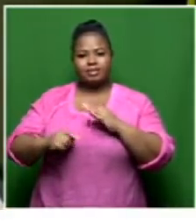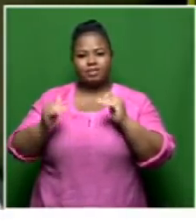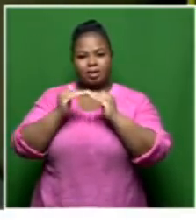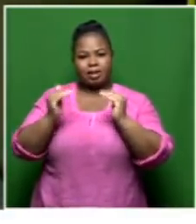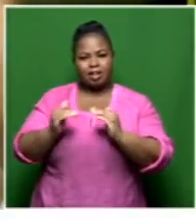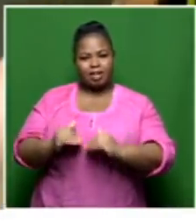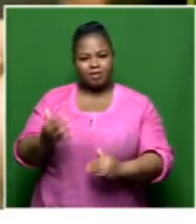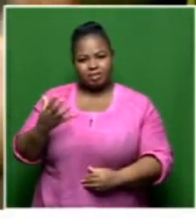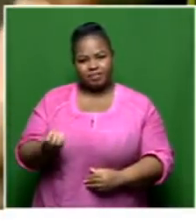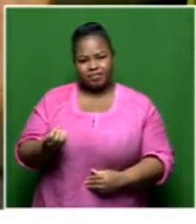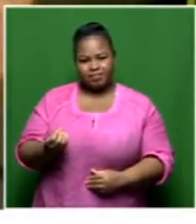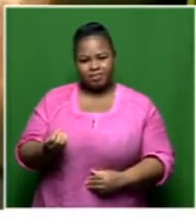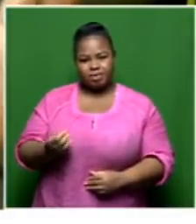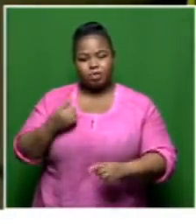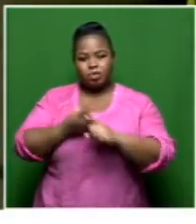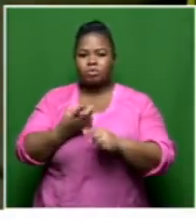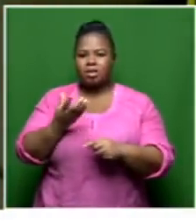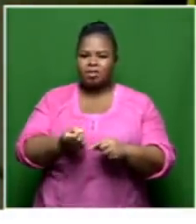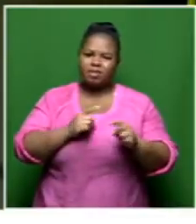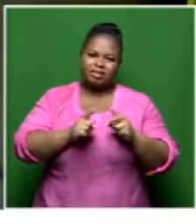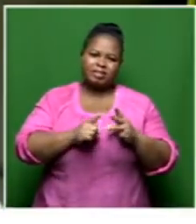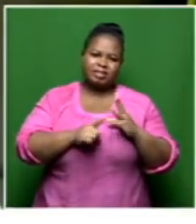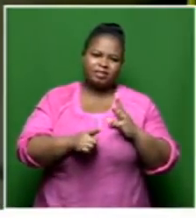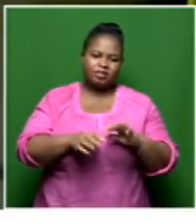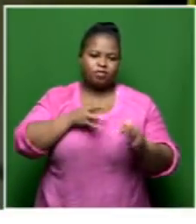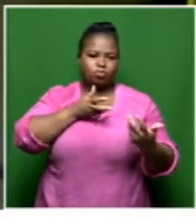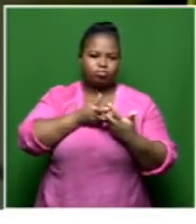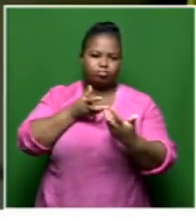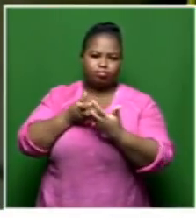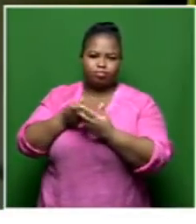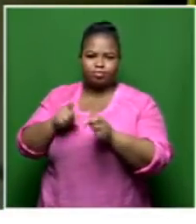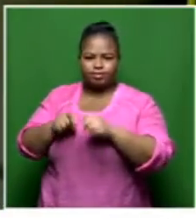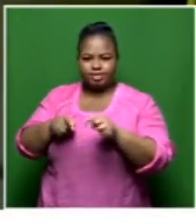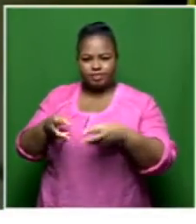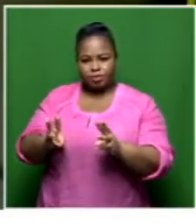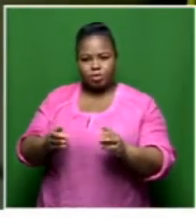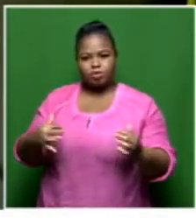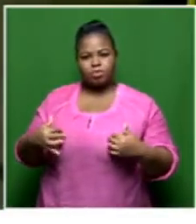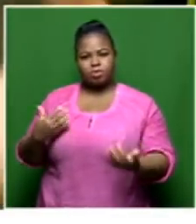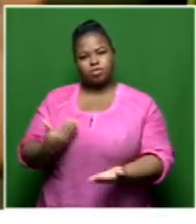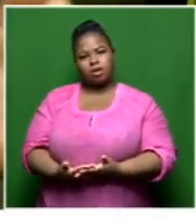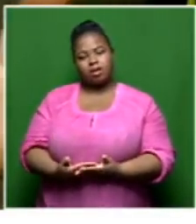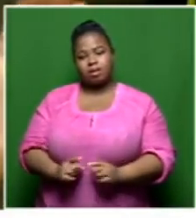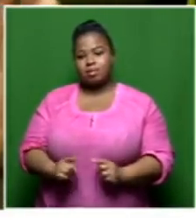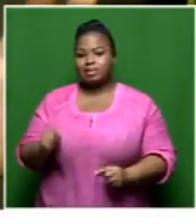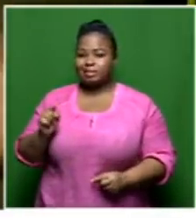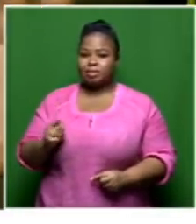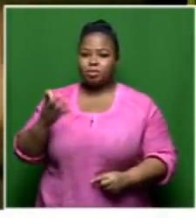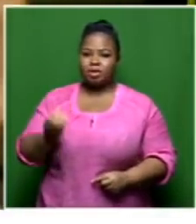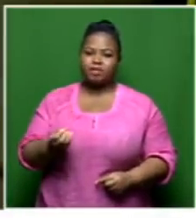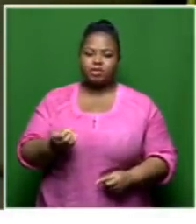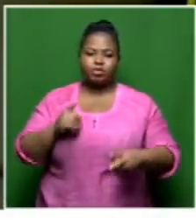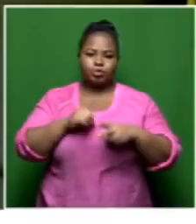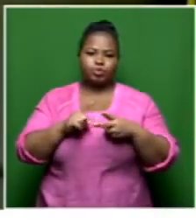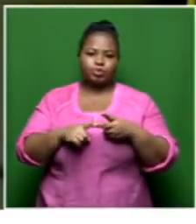of those kind of things, and there are masks for different applications in PWeb, which we have to worry about. There are 2